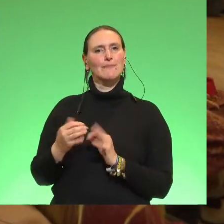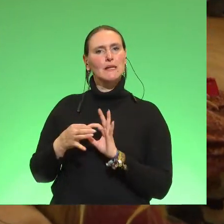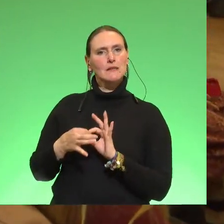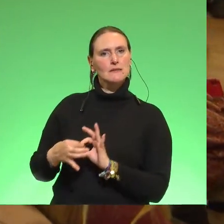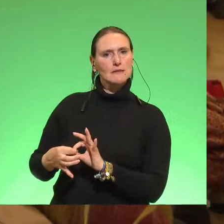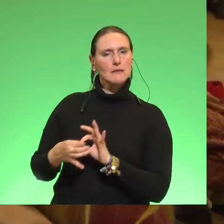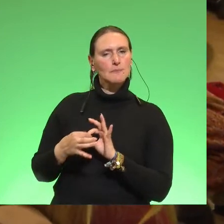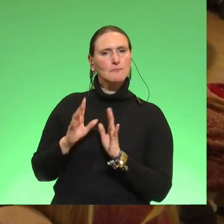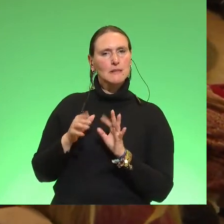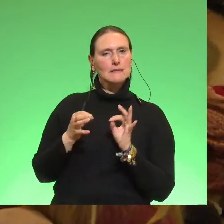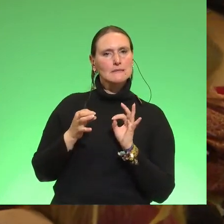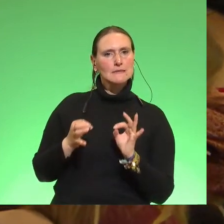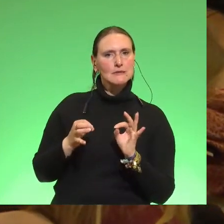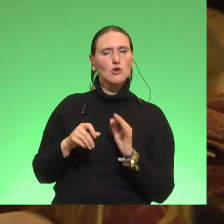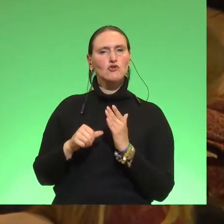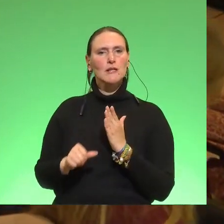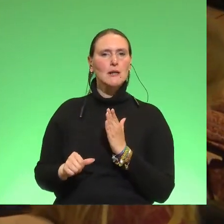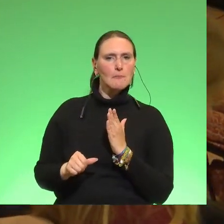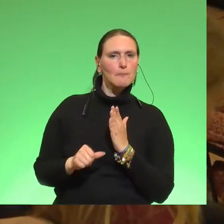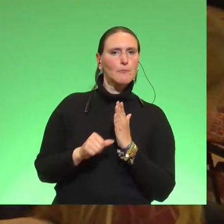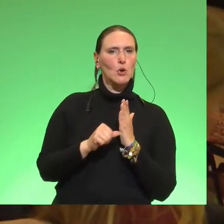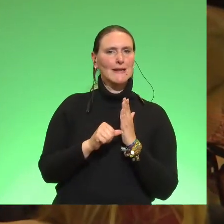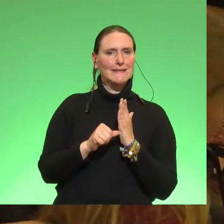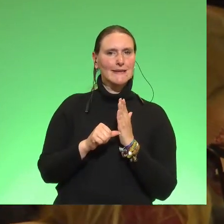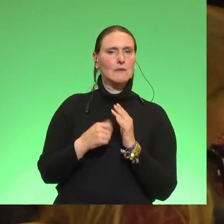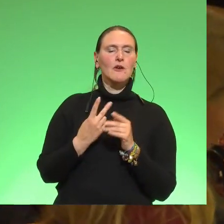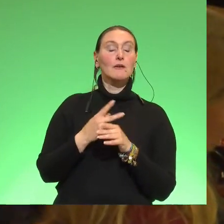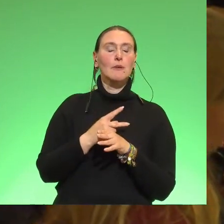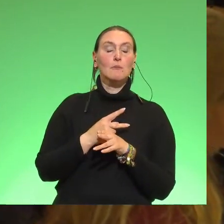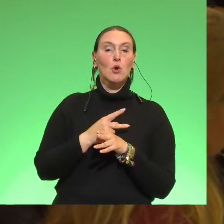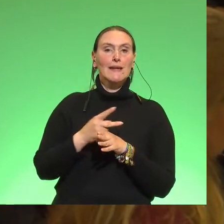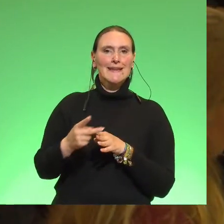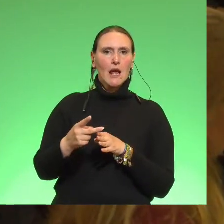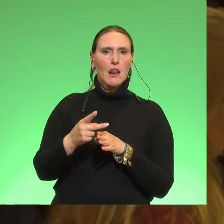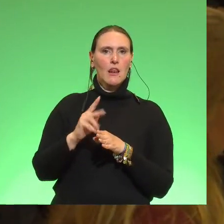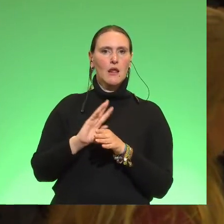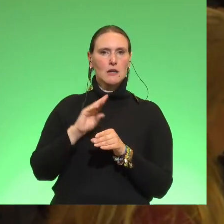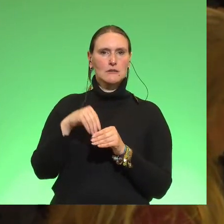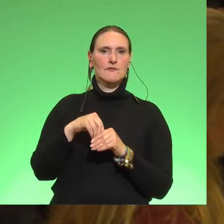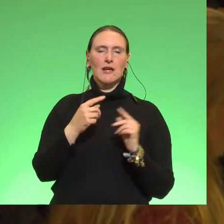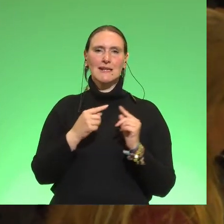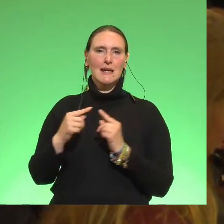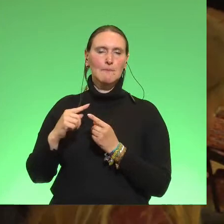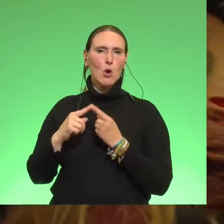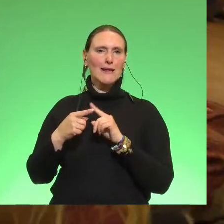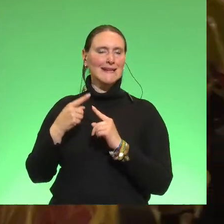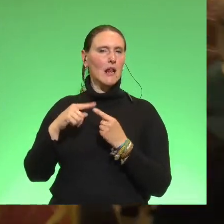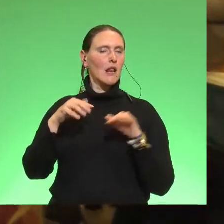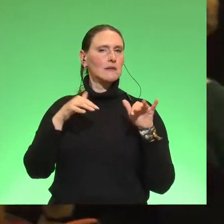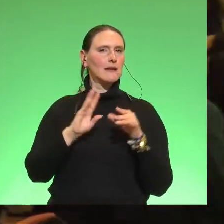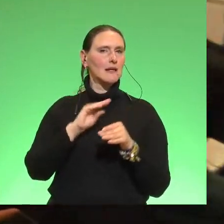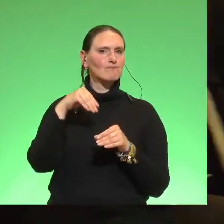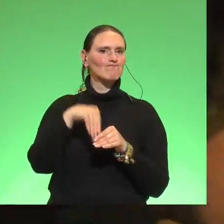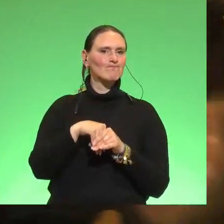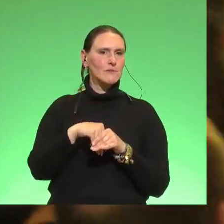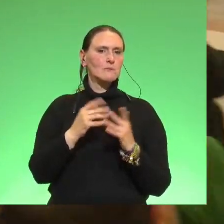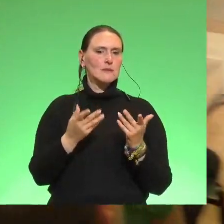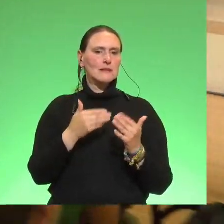explicit political implications than friendship? Just curious, thank you. Yeah, I totally understand what